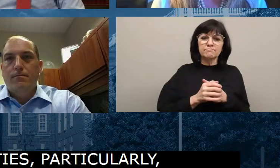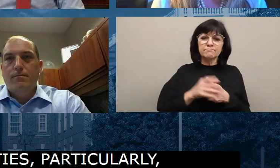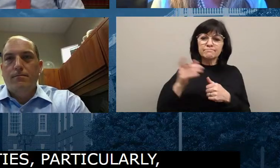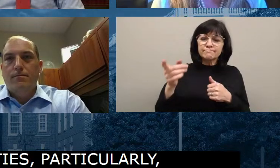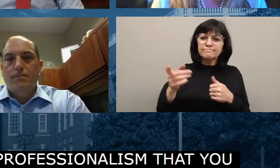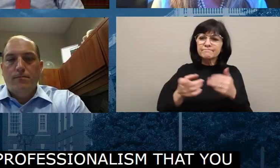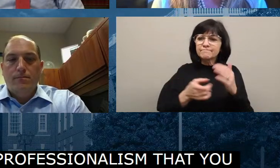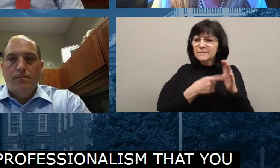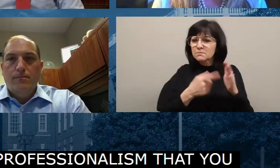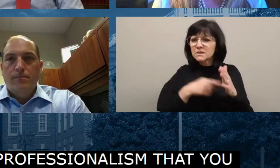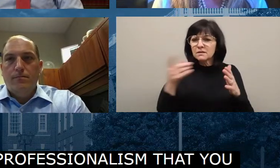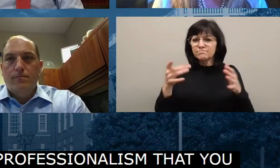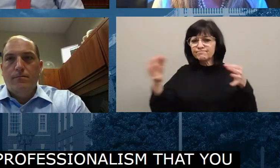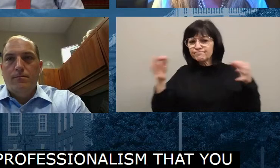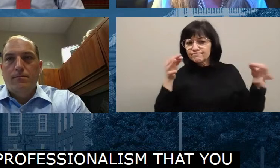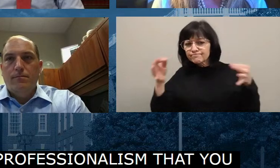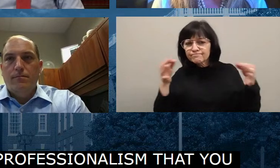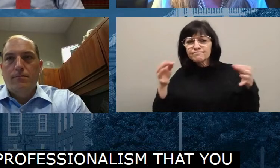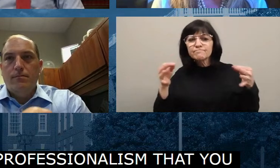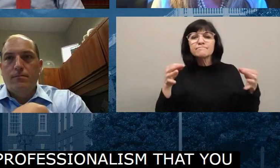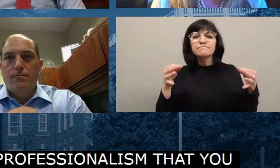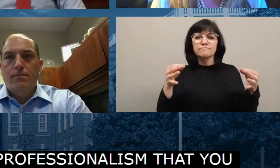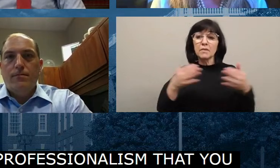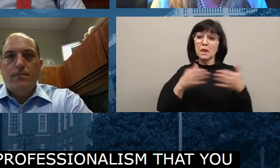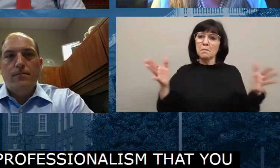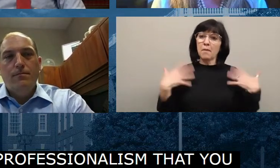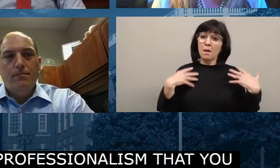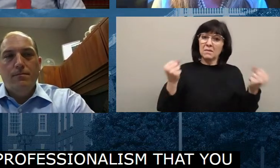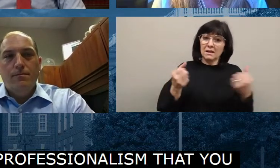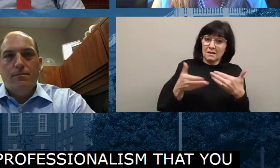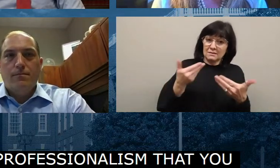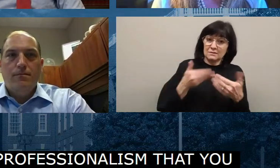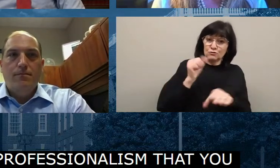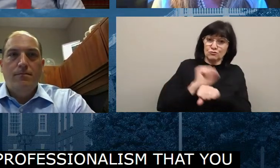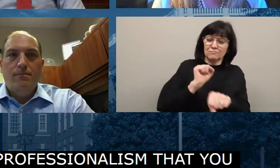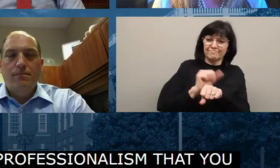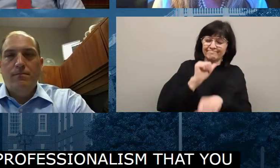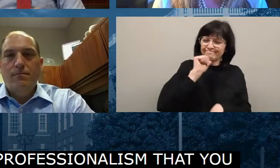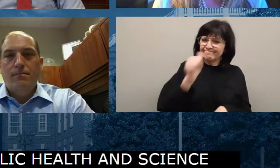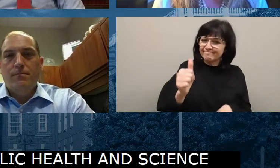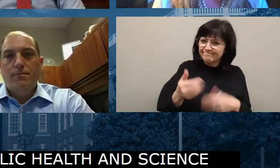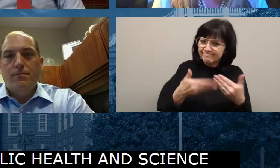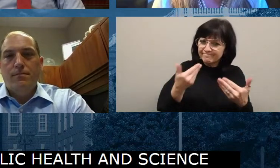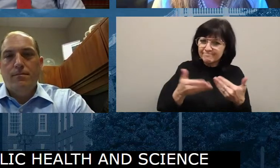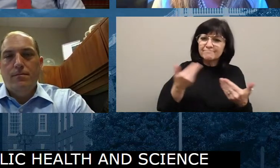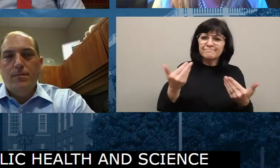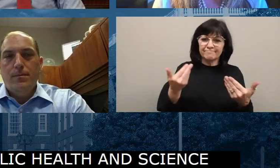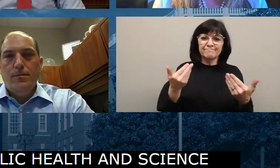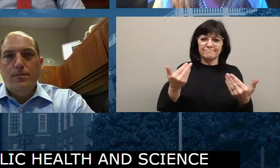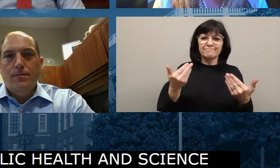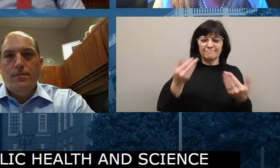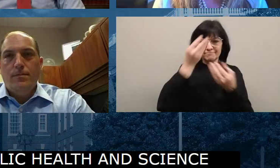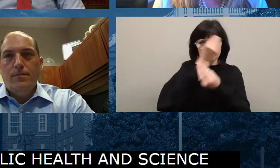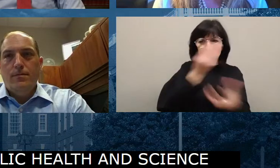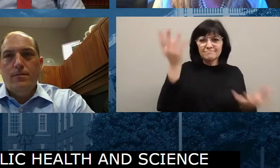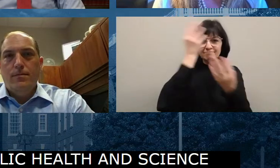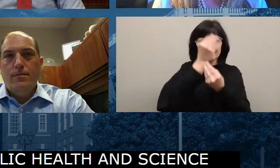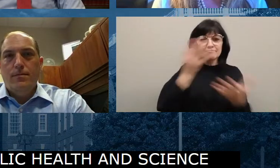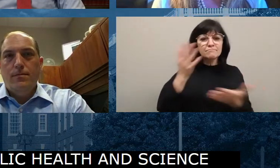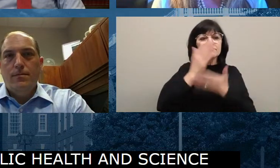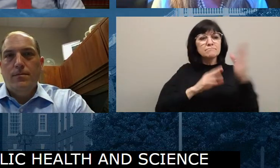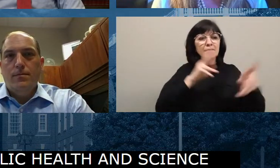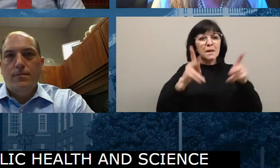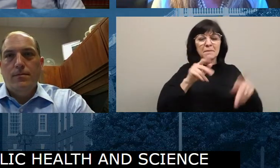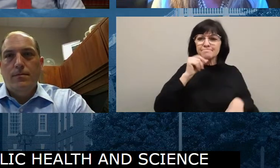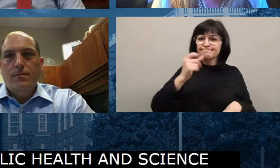sometimes challenging public health and science information to our laymen and women like myself.